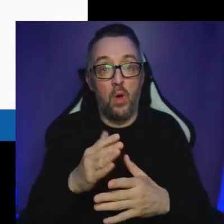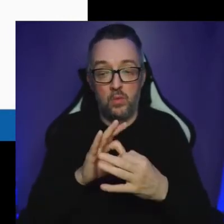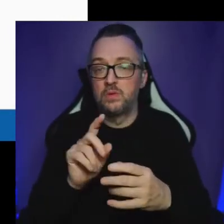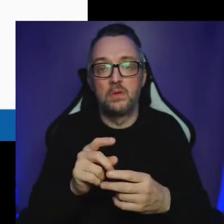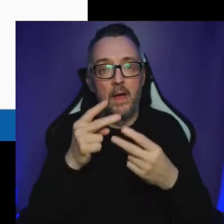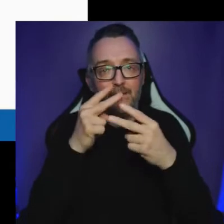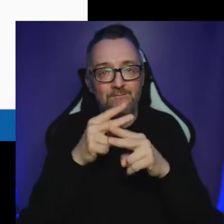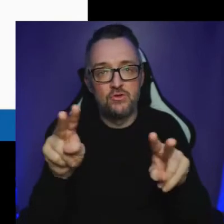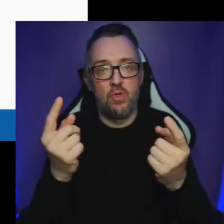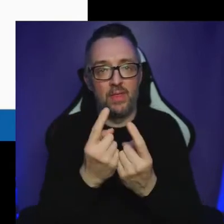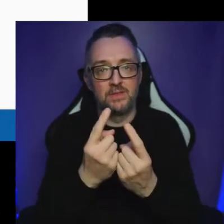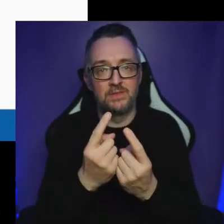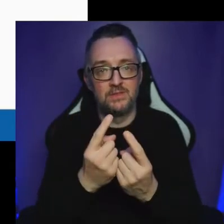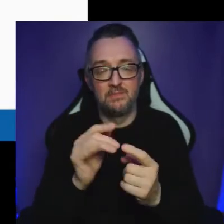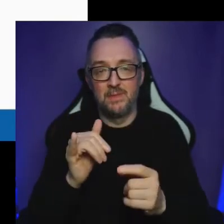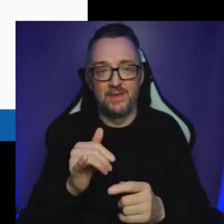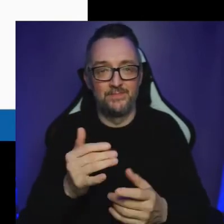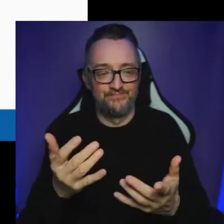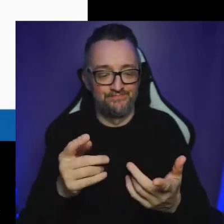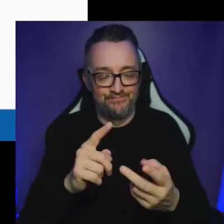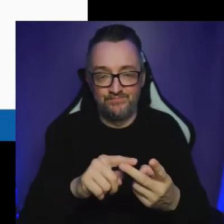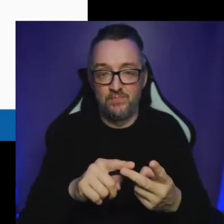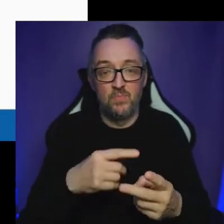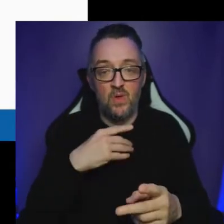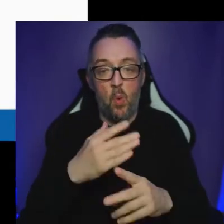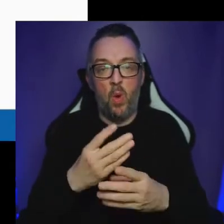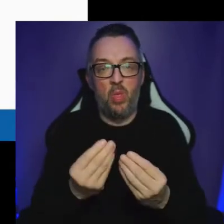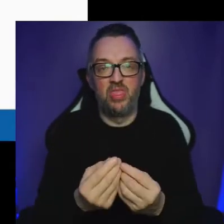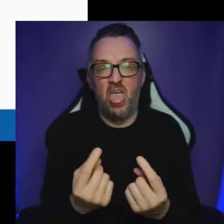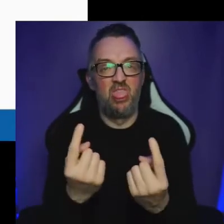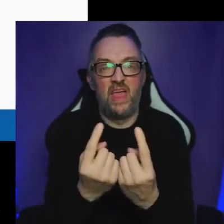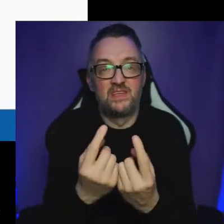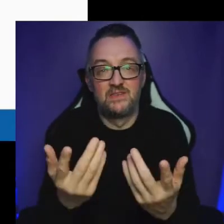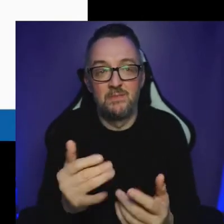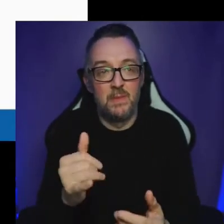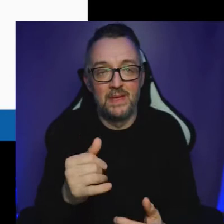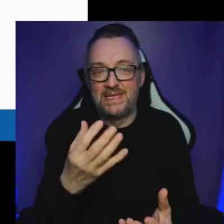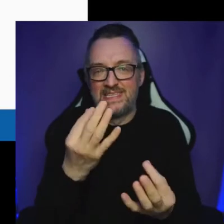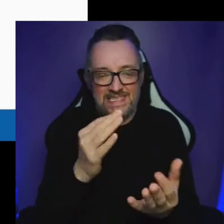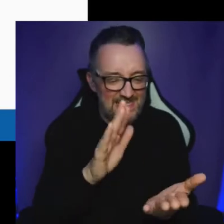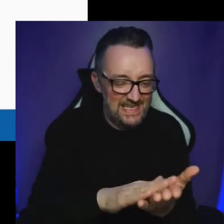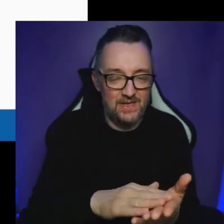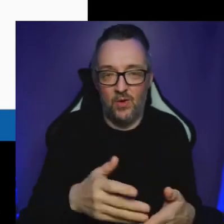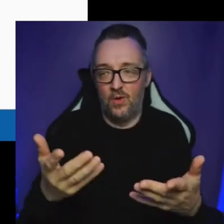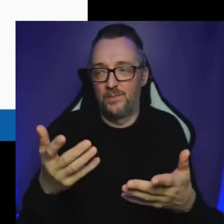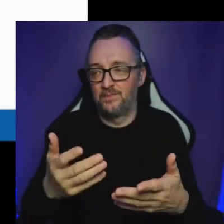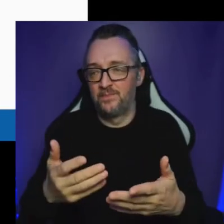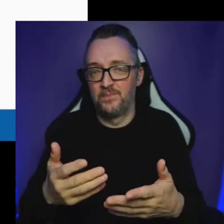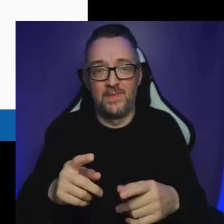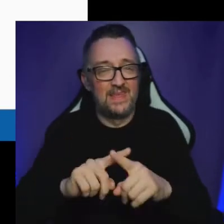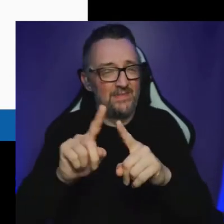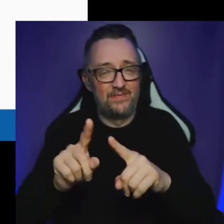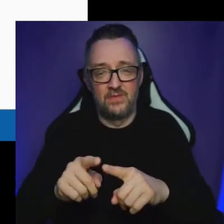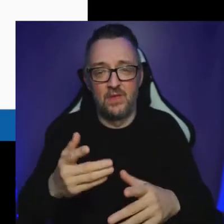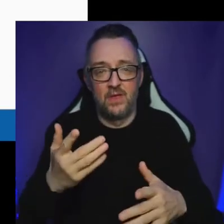that's a prototype, and then we're just working with things in general, whether that's post-it notes or whatever. So there's a